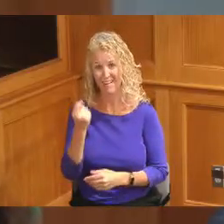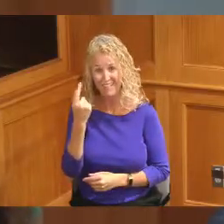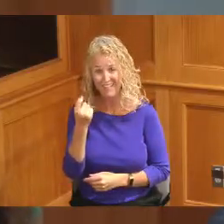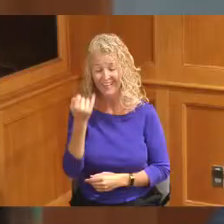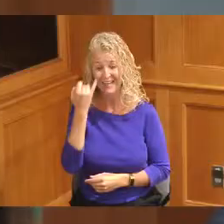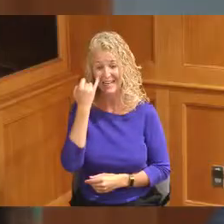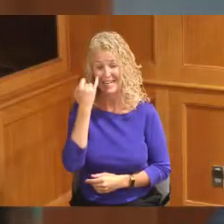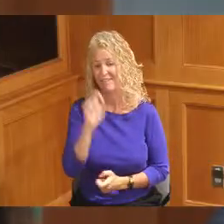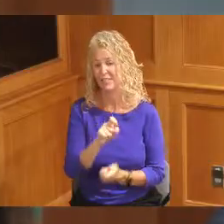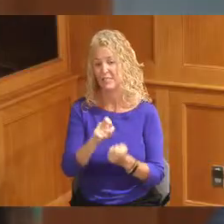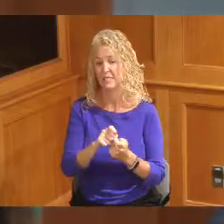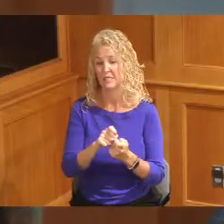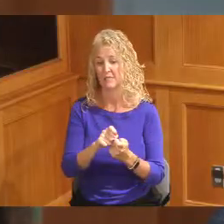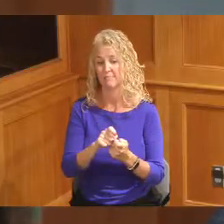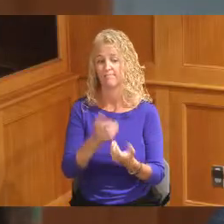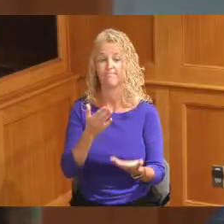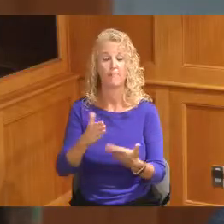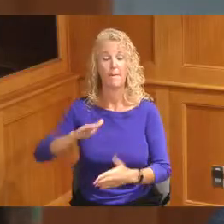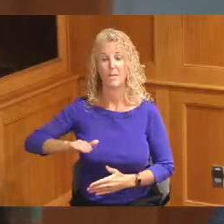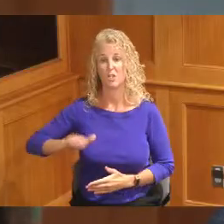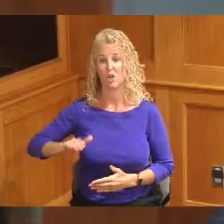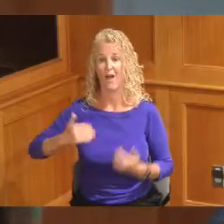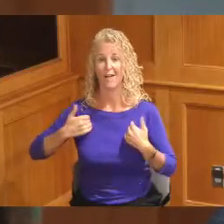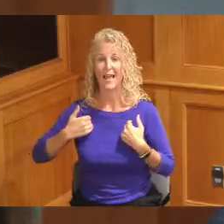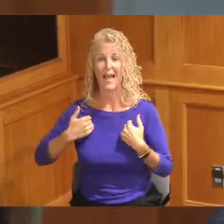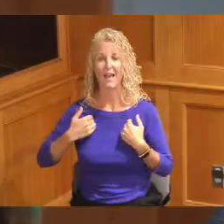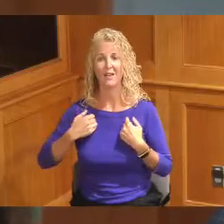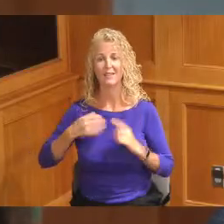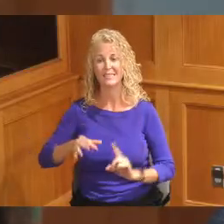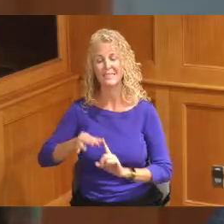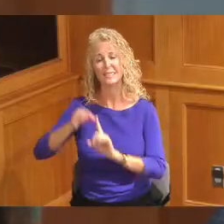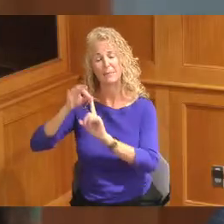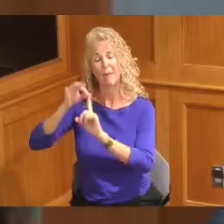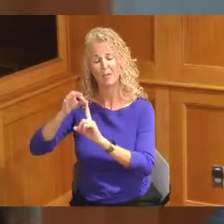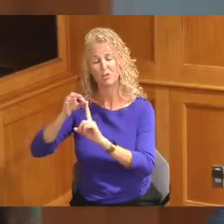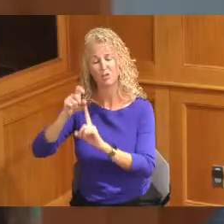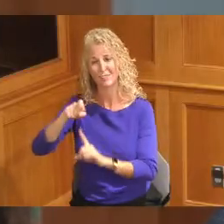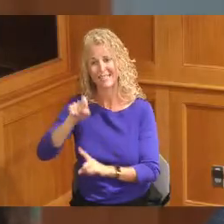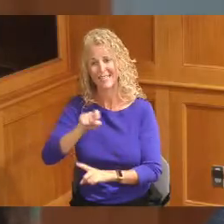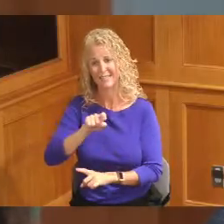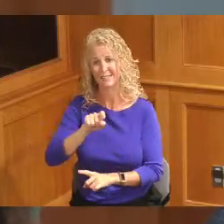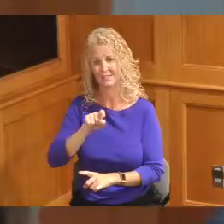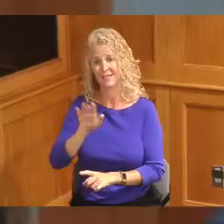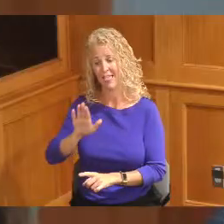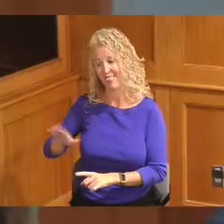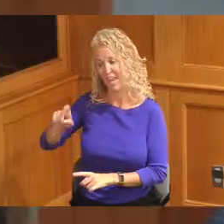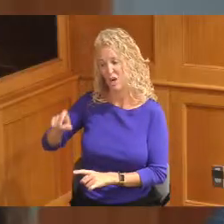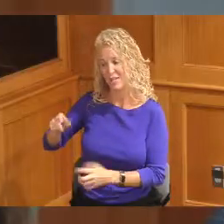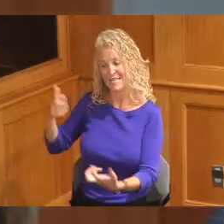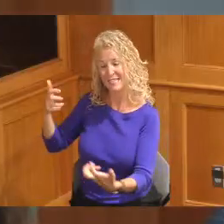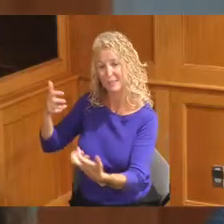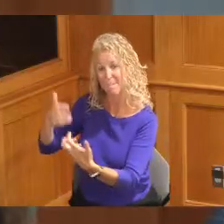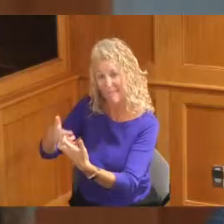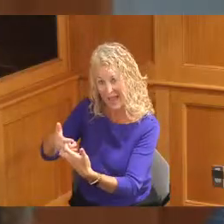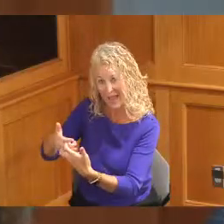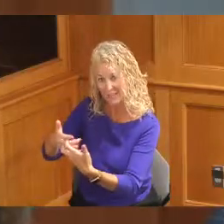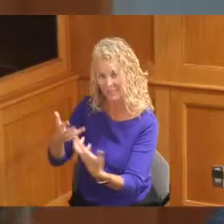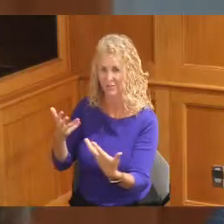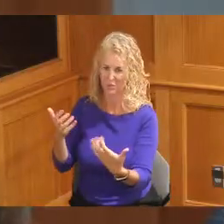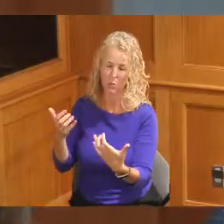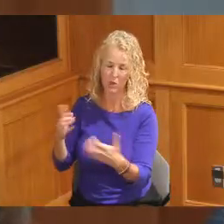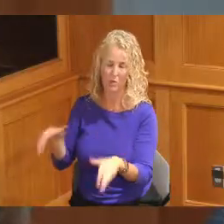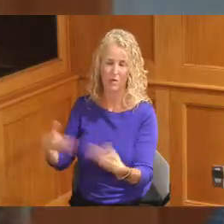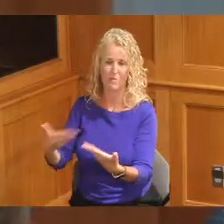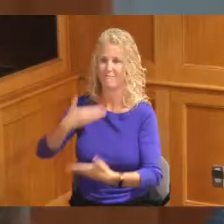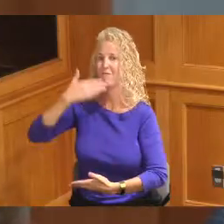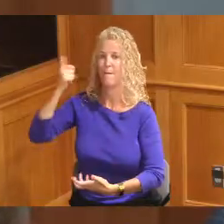if a particular facility is the best fit for a child and our caseworkers have to drive them a little bit further, we do that